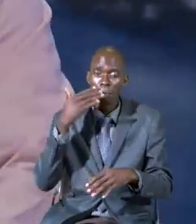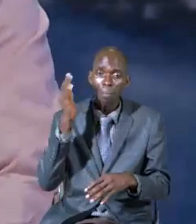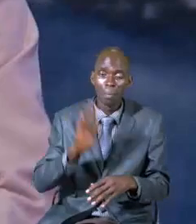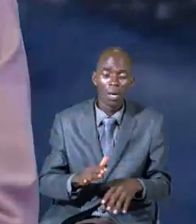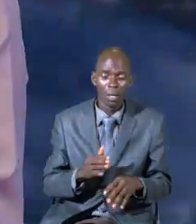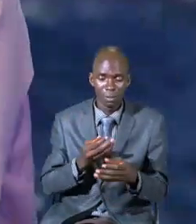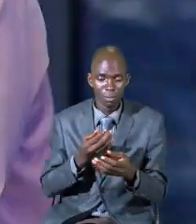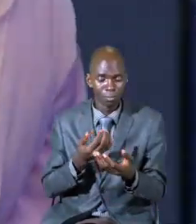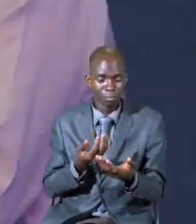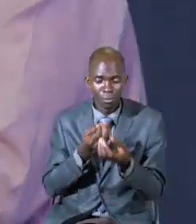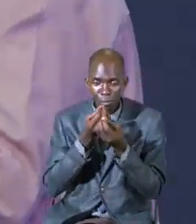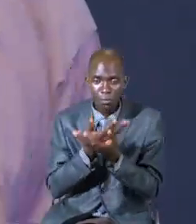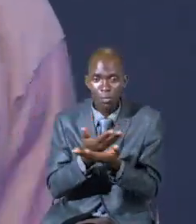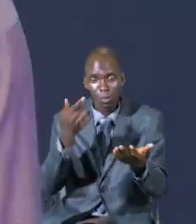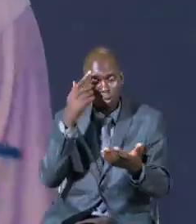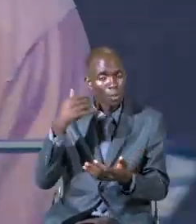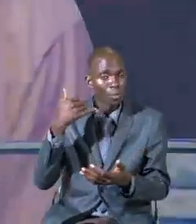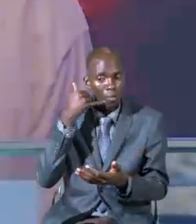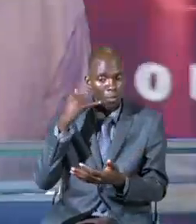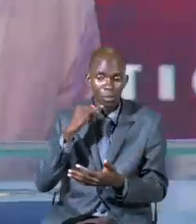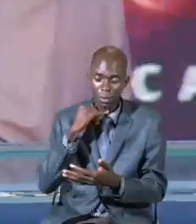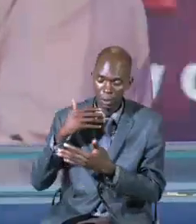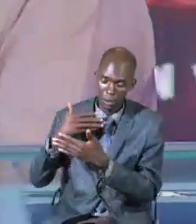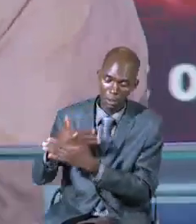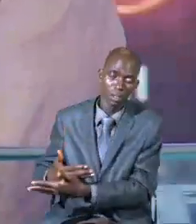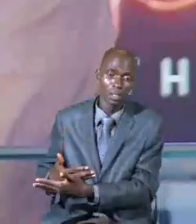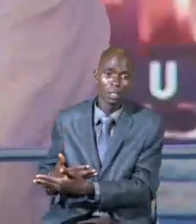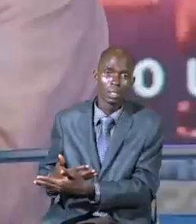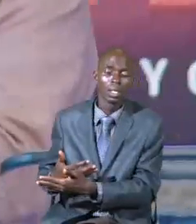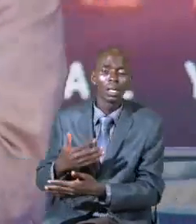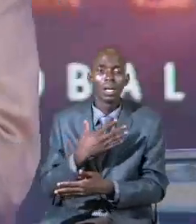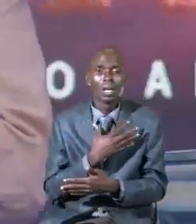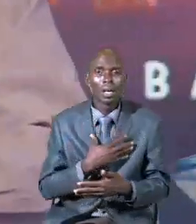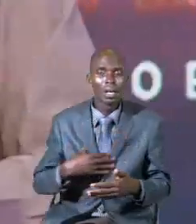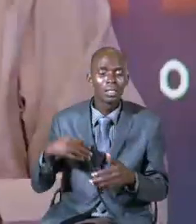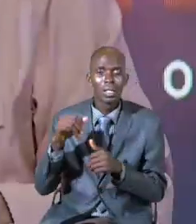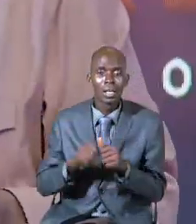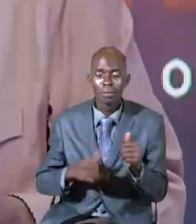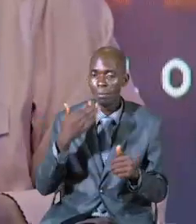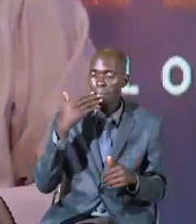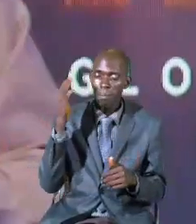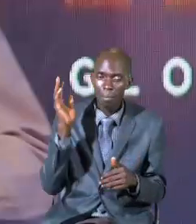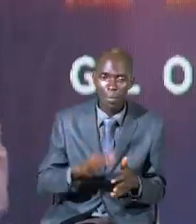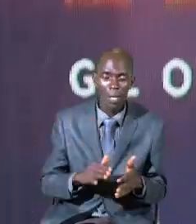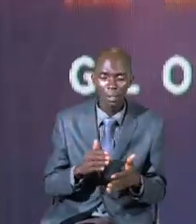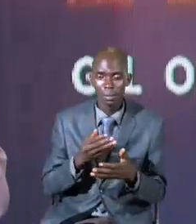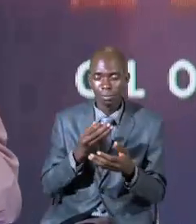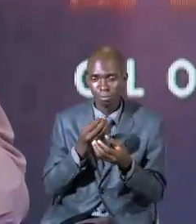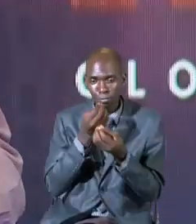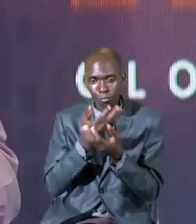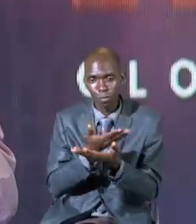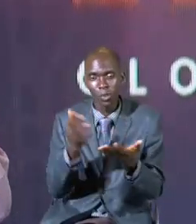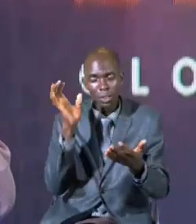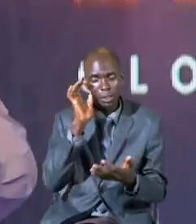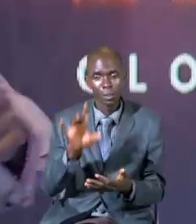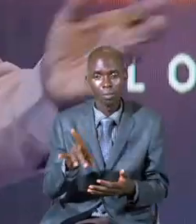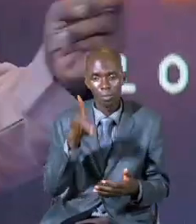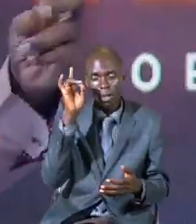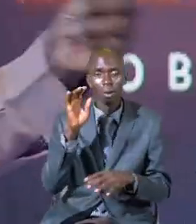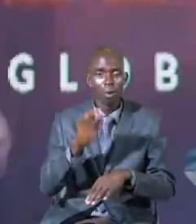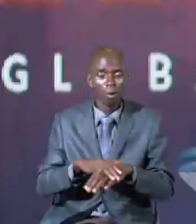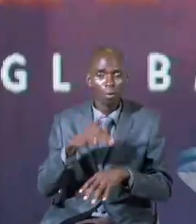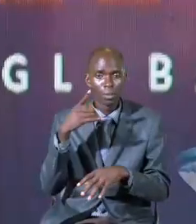nearby. And then throughout the day, every 5 minutes he's checking up on the phone. Every 5 minutes he's checking up